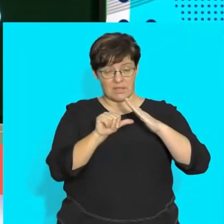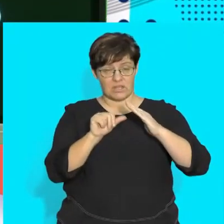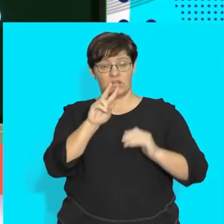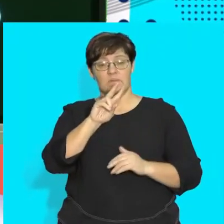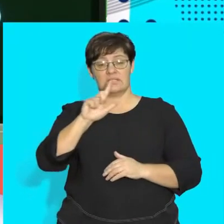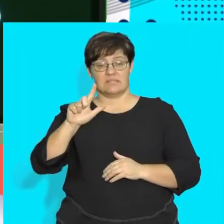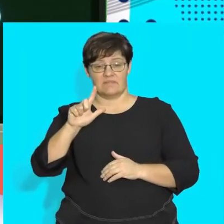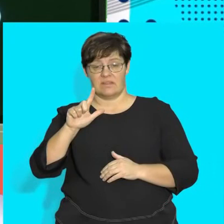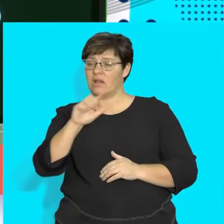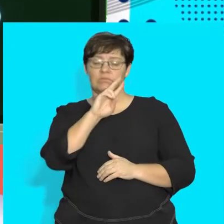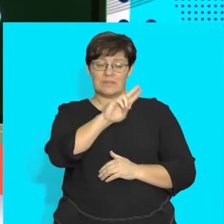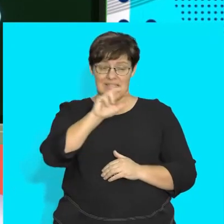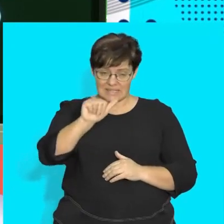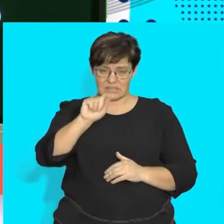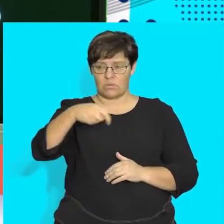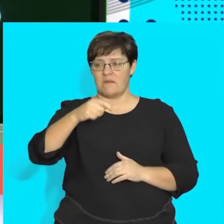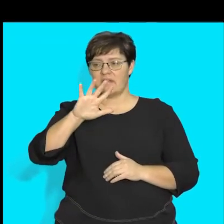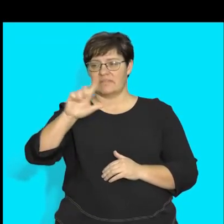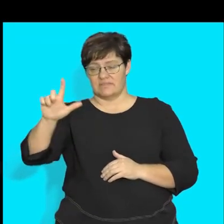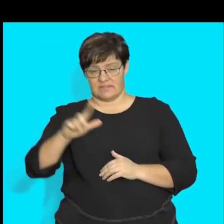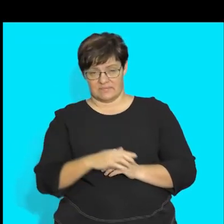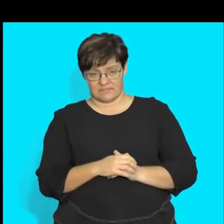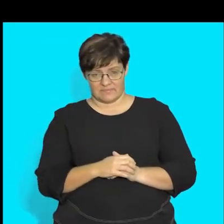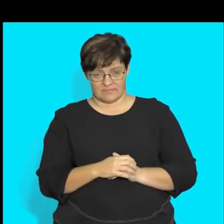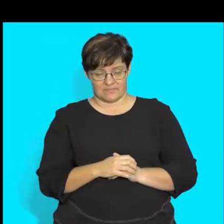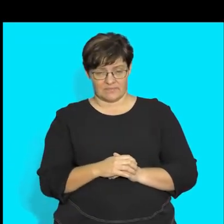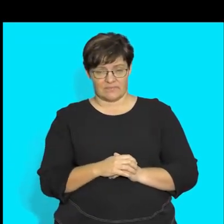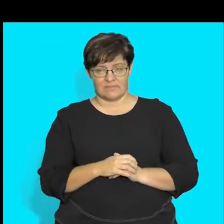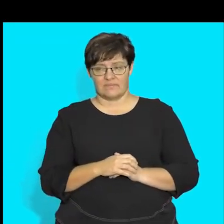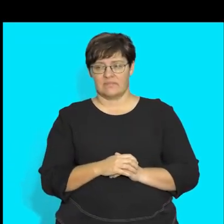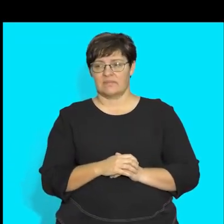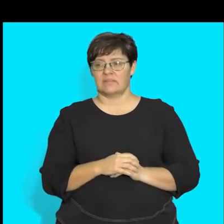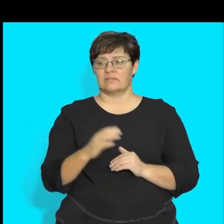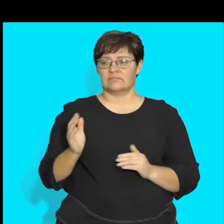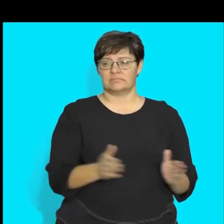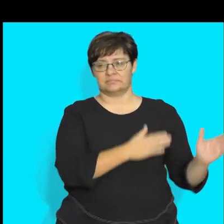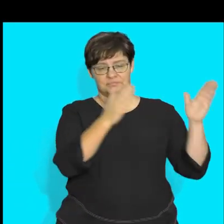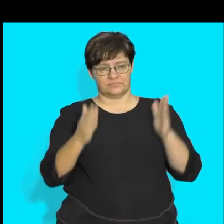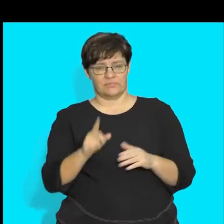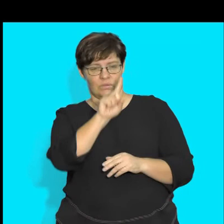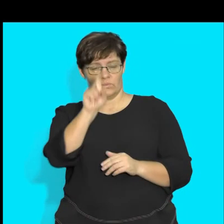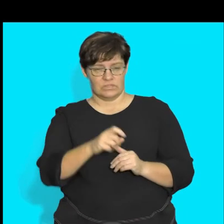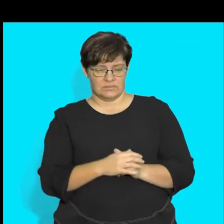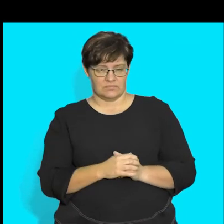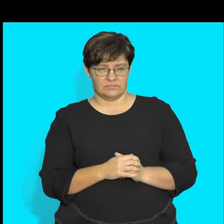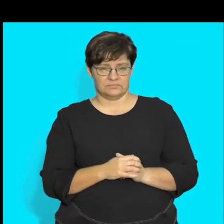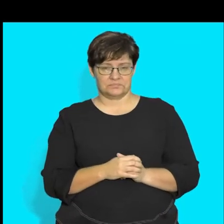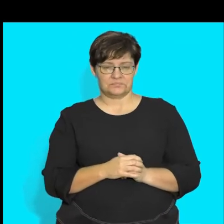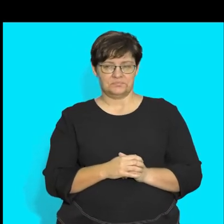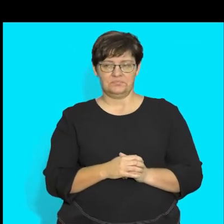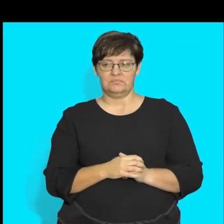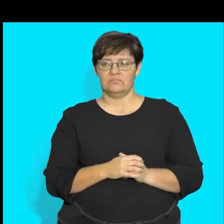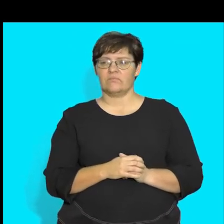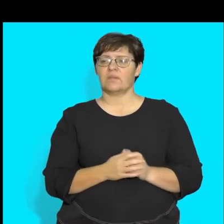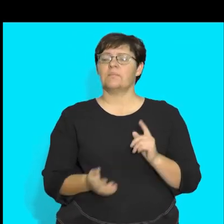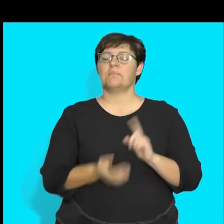is 26,57. Wonderful. Let's turn to our next question. Our next question